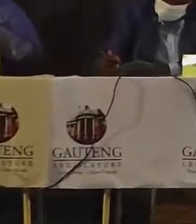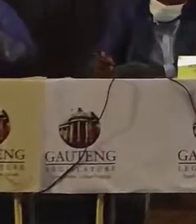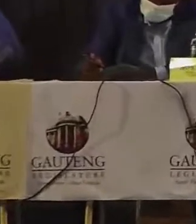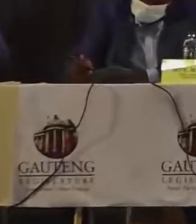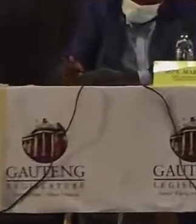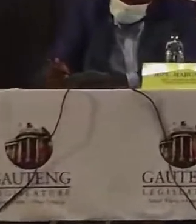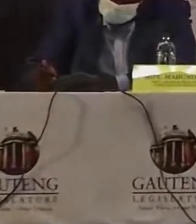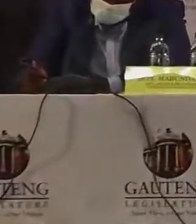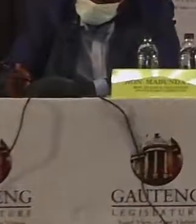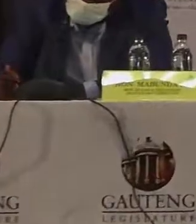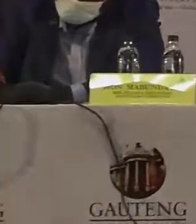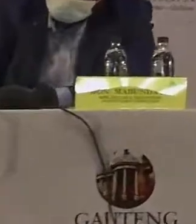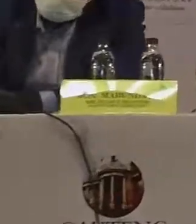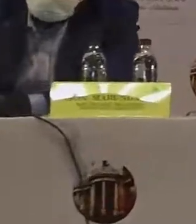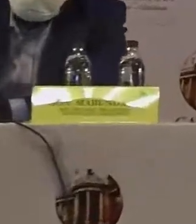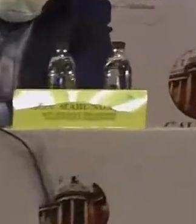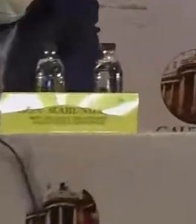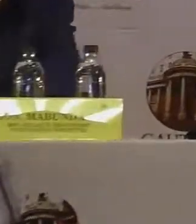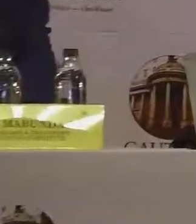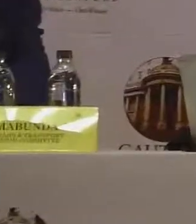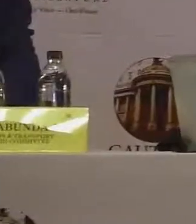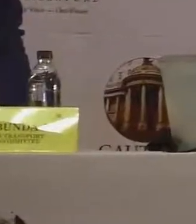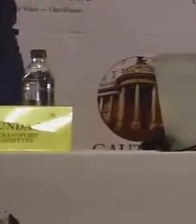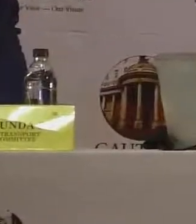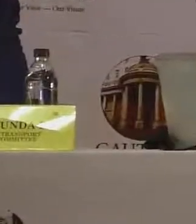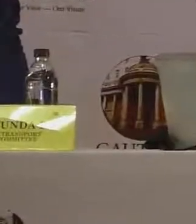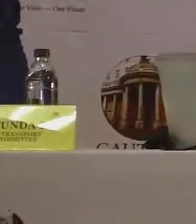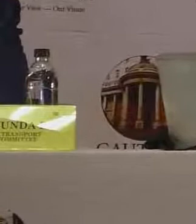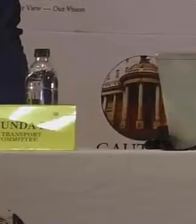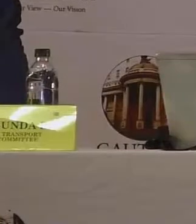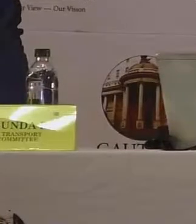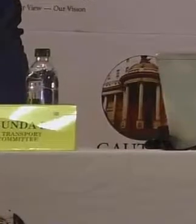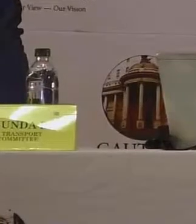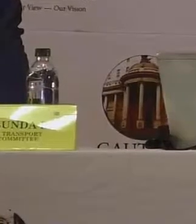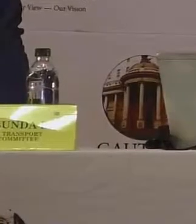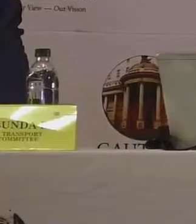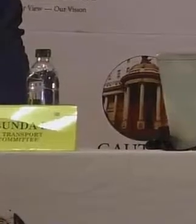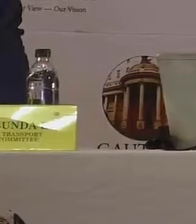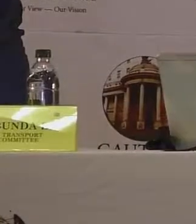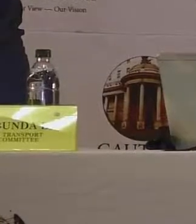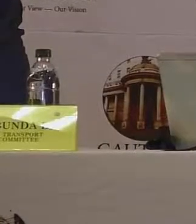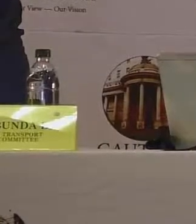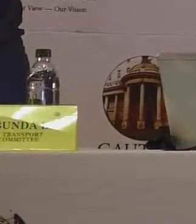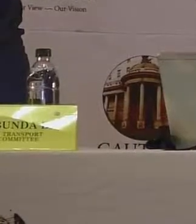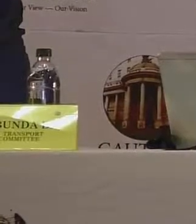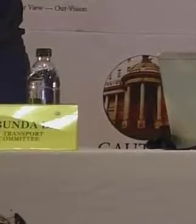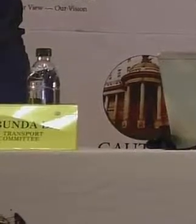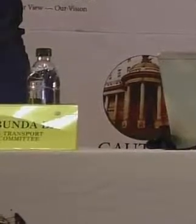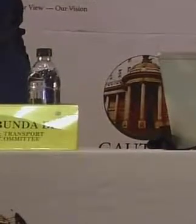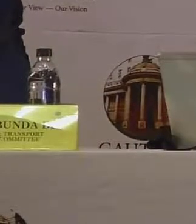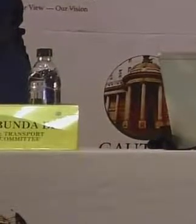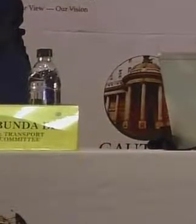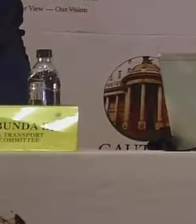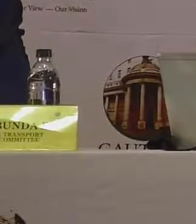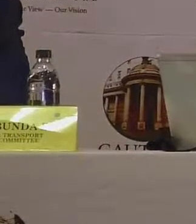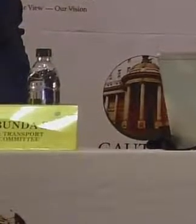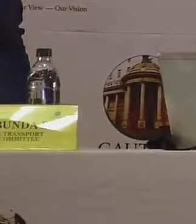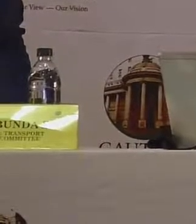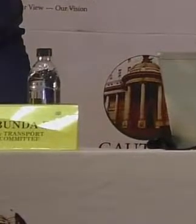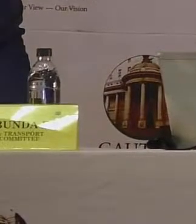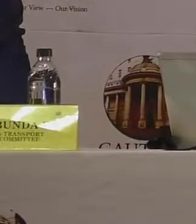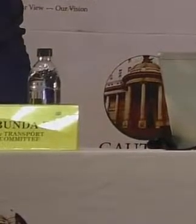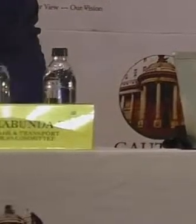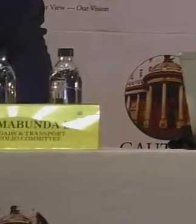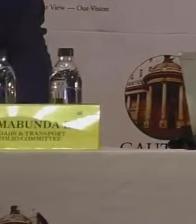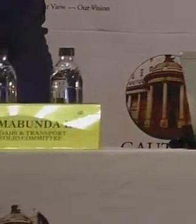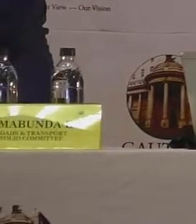we proceed, I just want to ask members of the Portfolio Committee to introduce themselves so that you